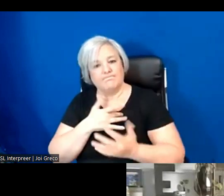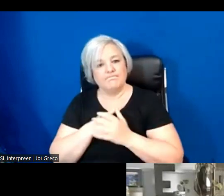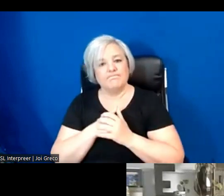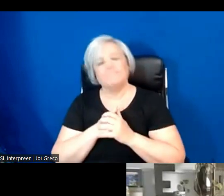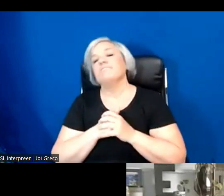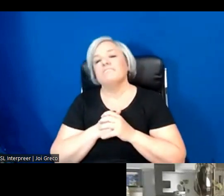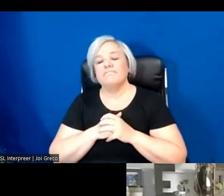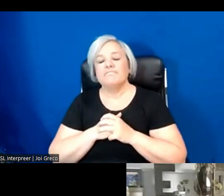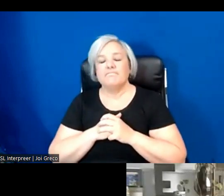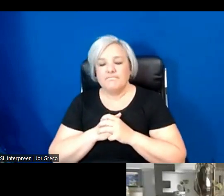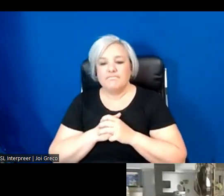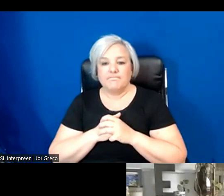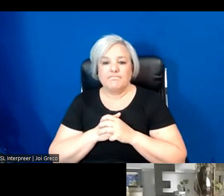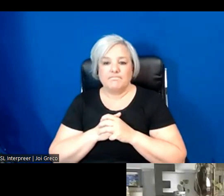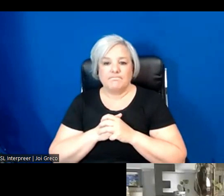Eva said.